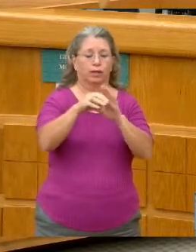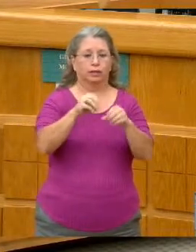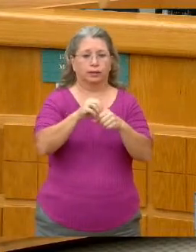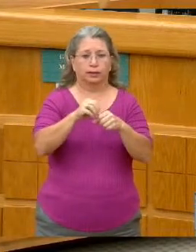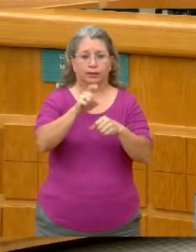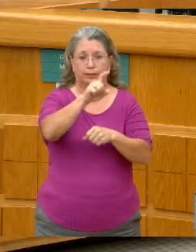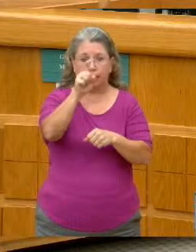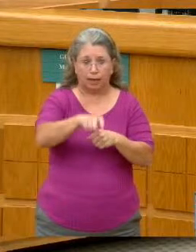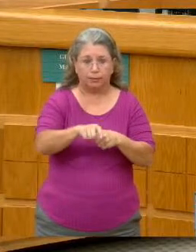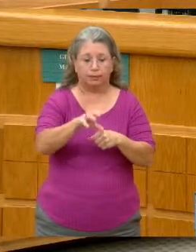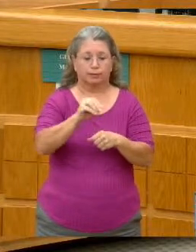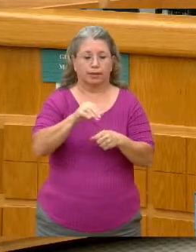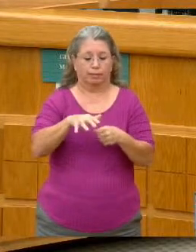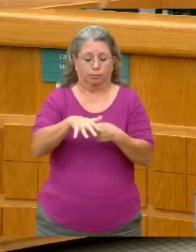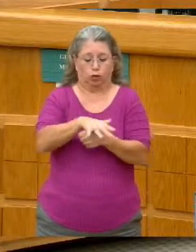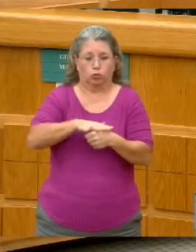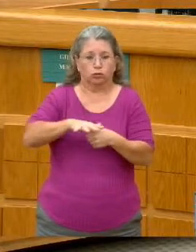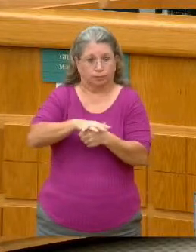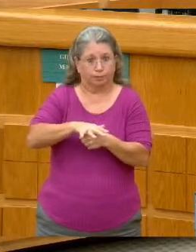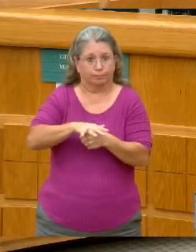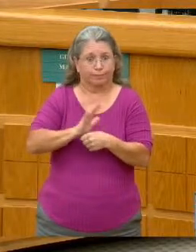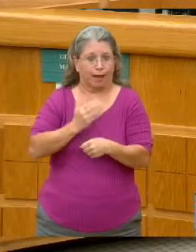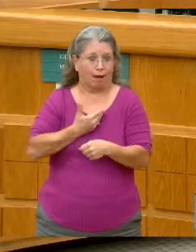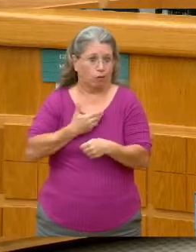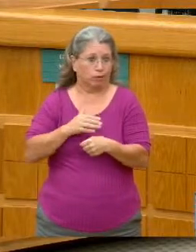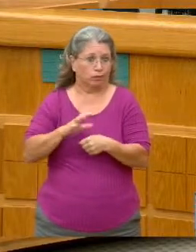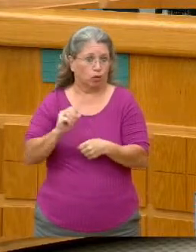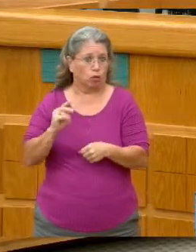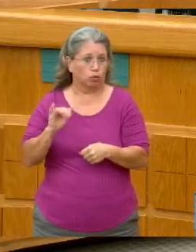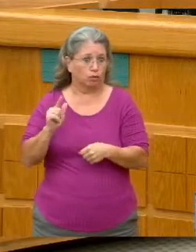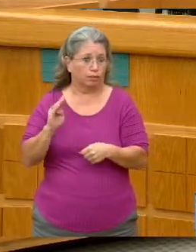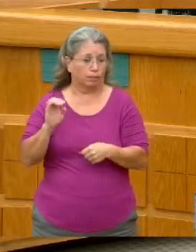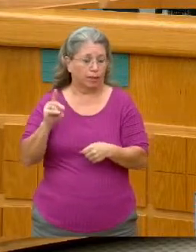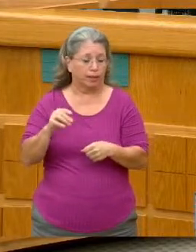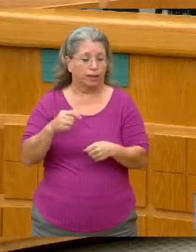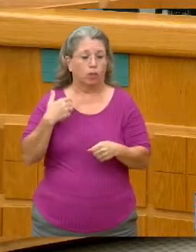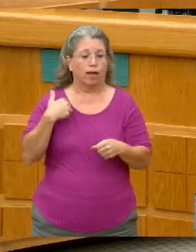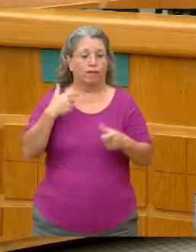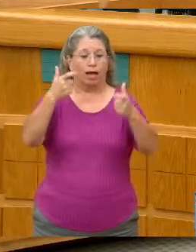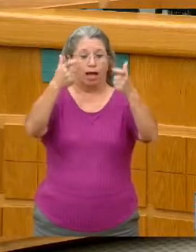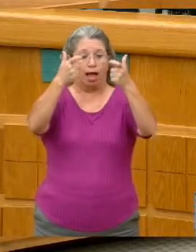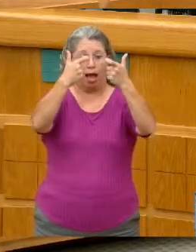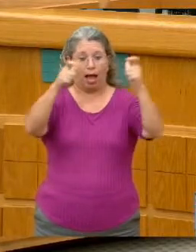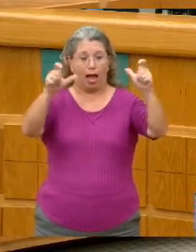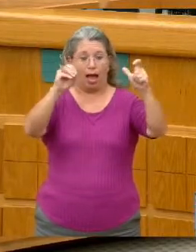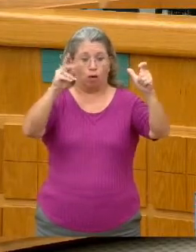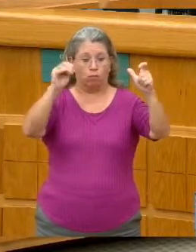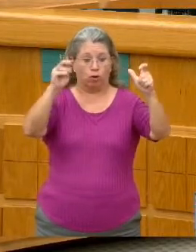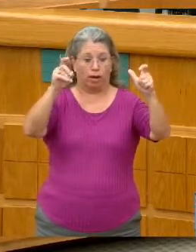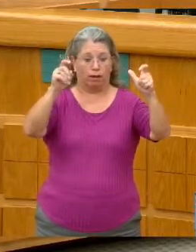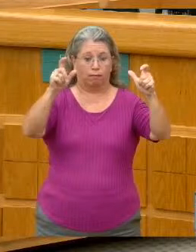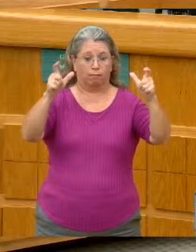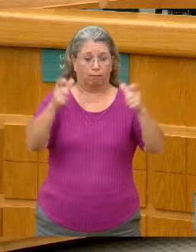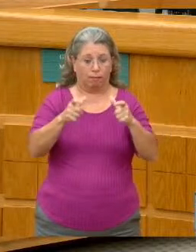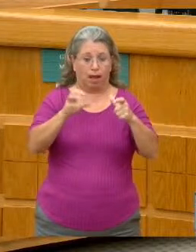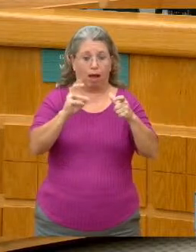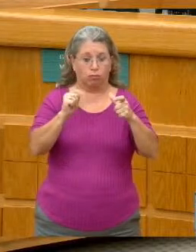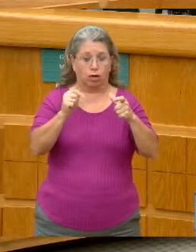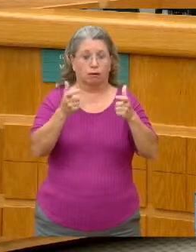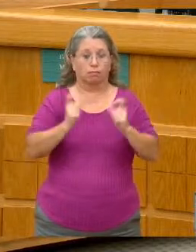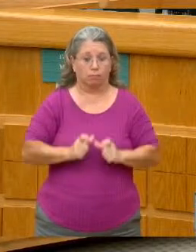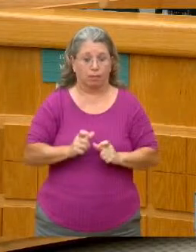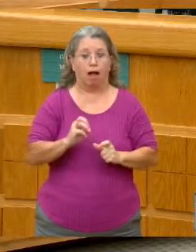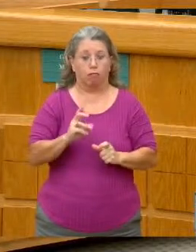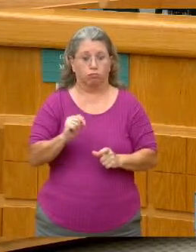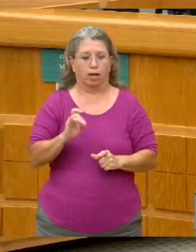and in the United States as a whole. So we're in an outbreak, in an outbreak, in an outbreak, essentially. COVID-19